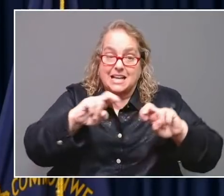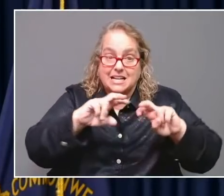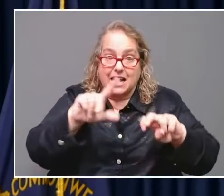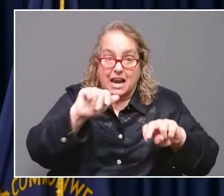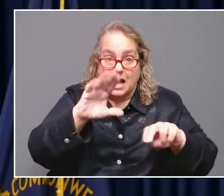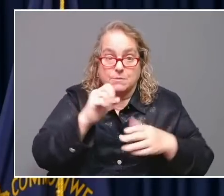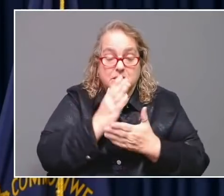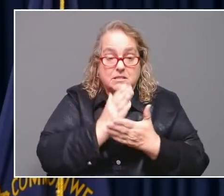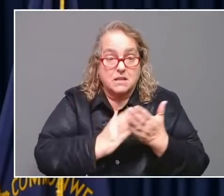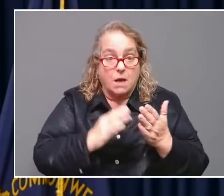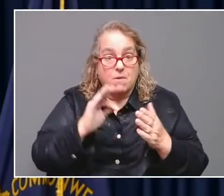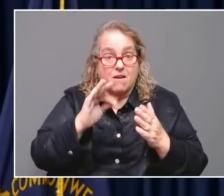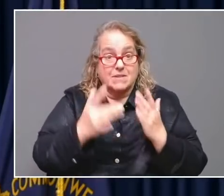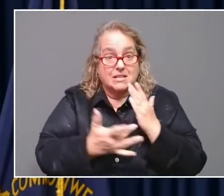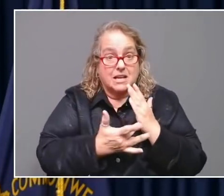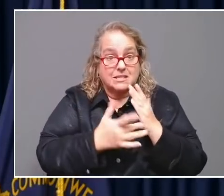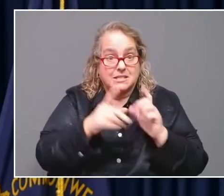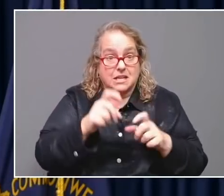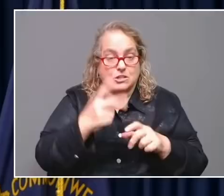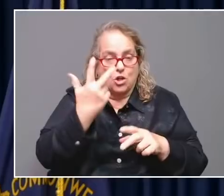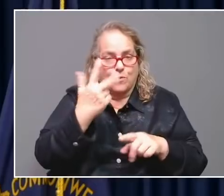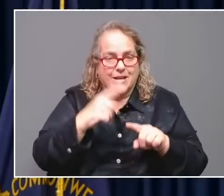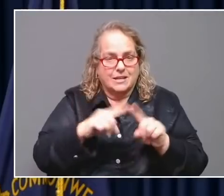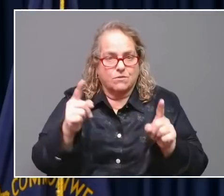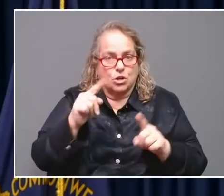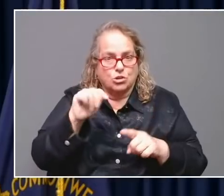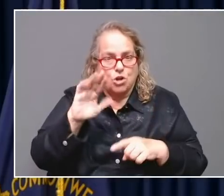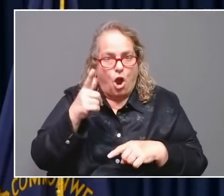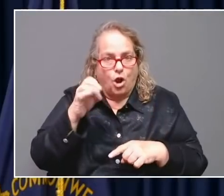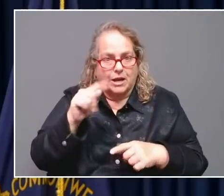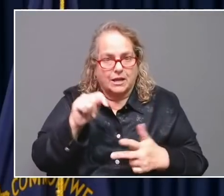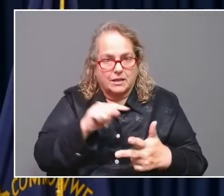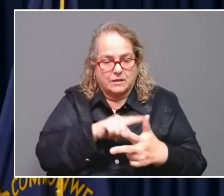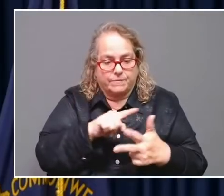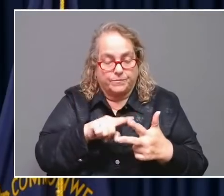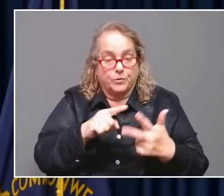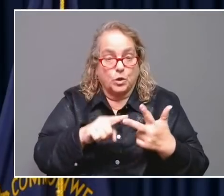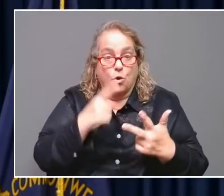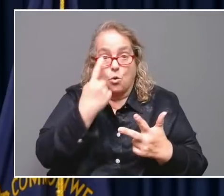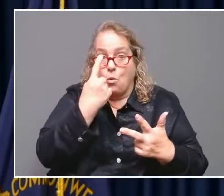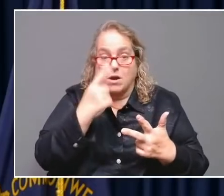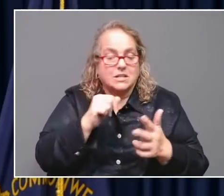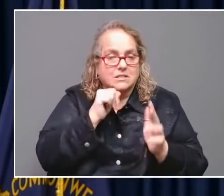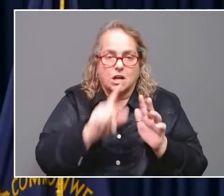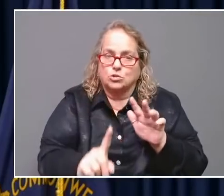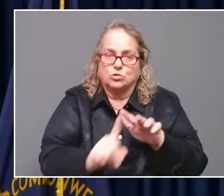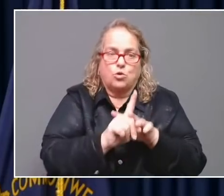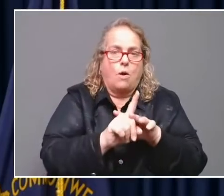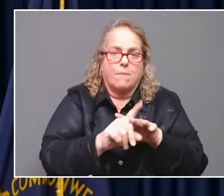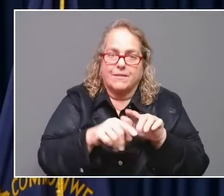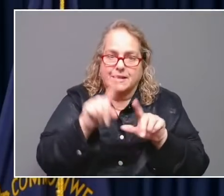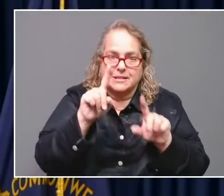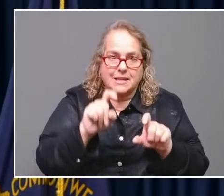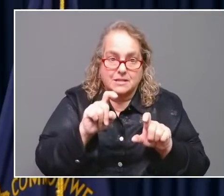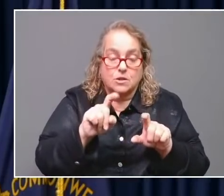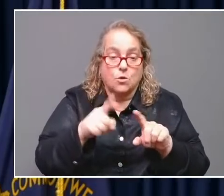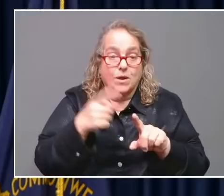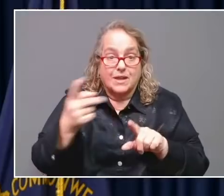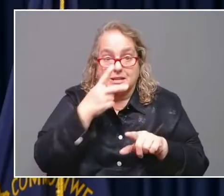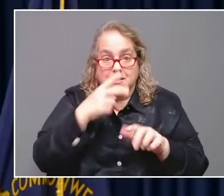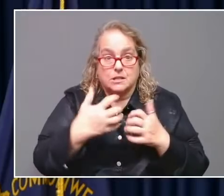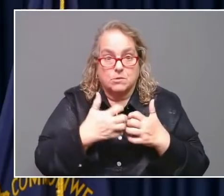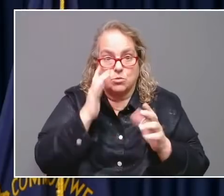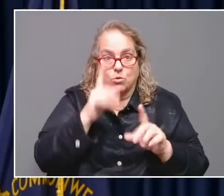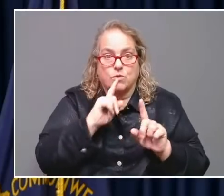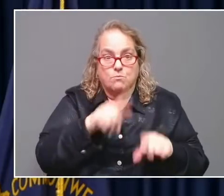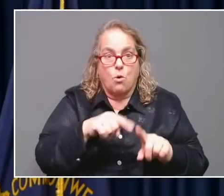for 3 different targets on the virus, and one of them doesn't show up in the test. So what they'll see is that the machine will report